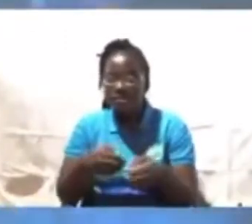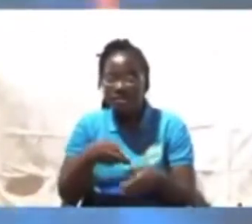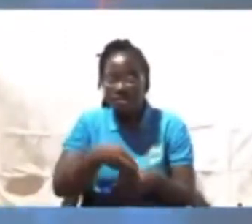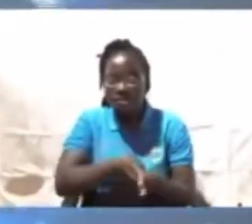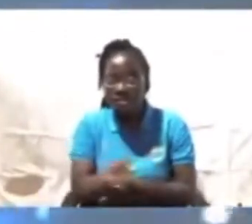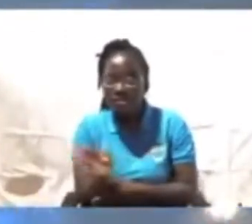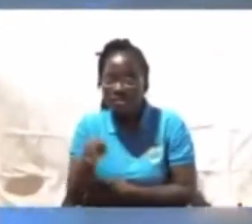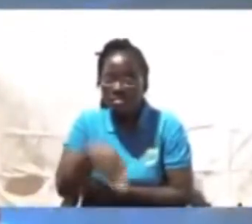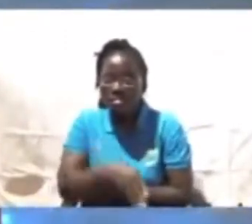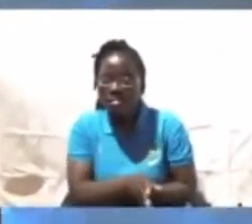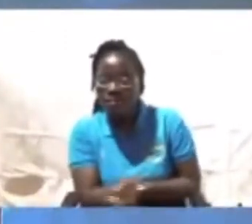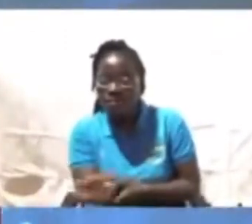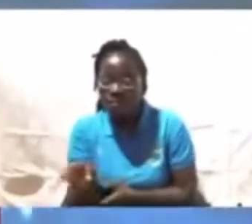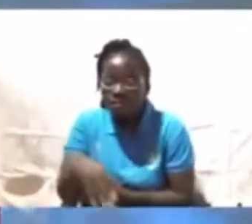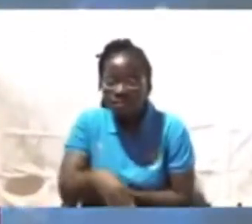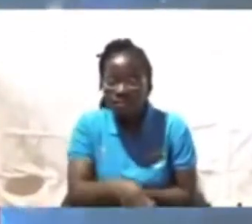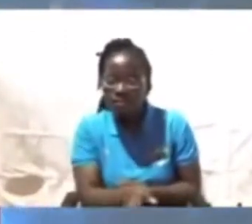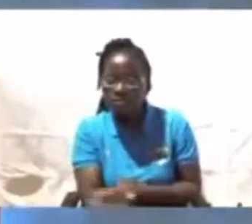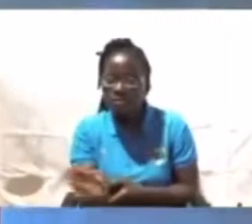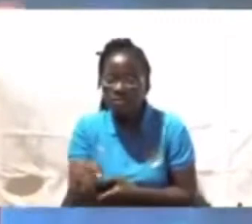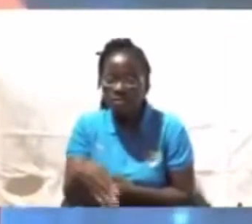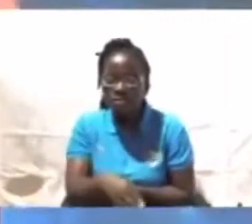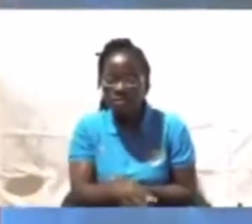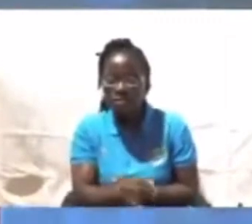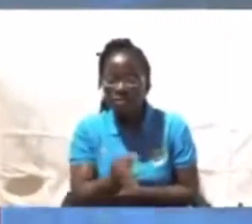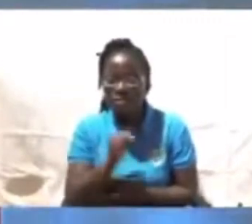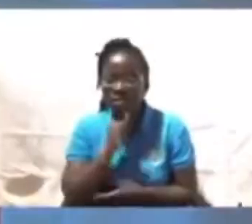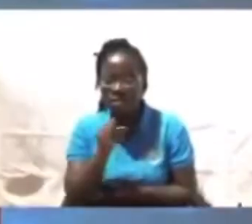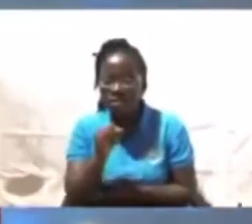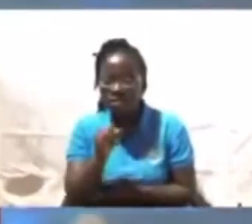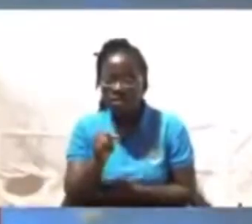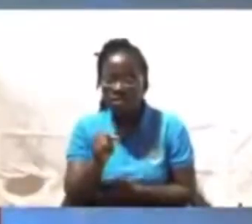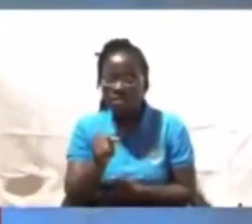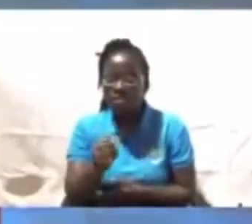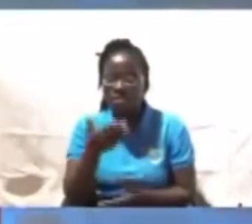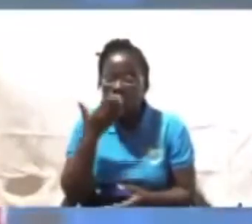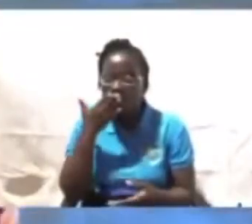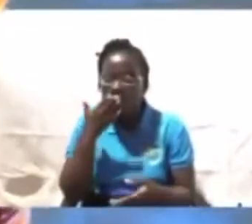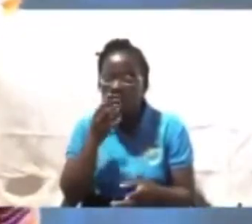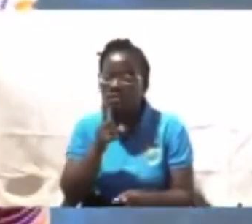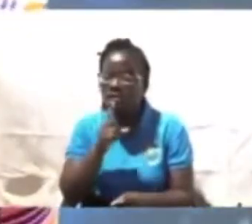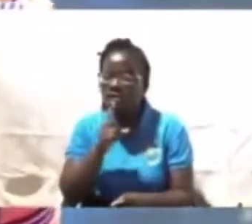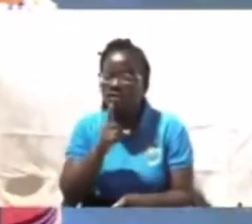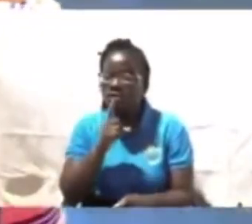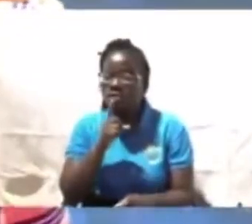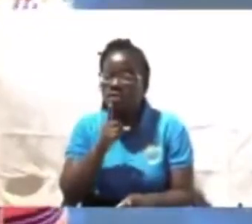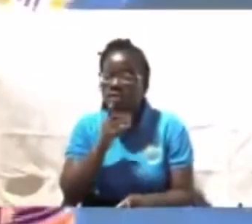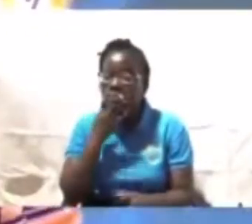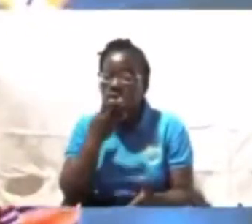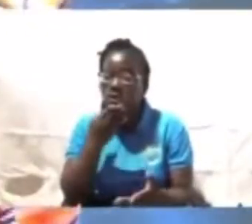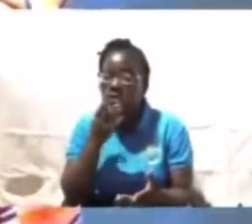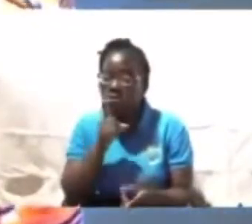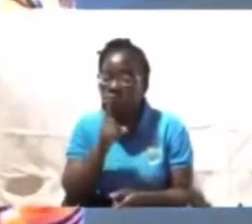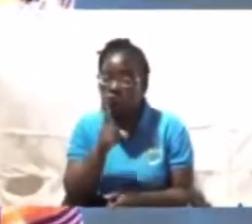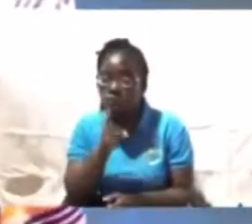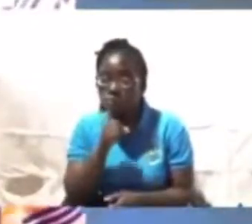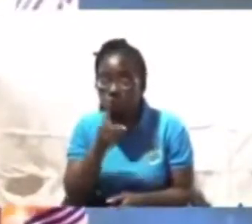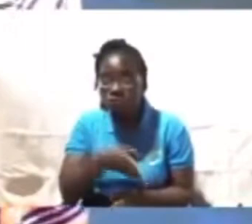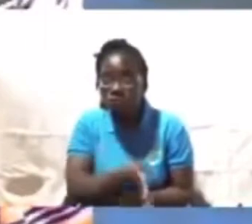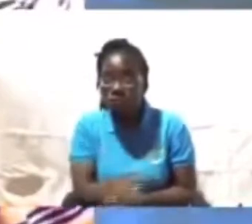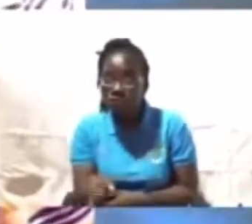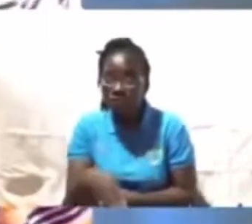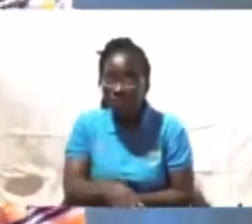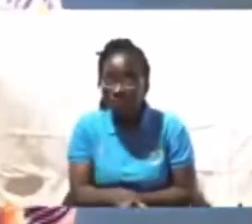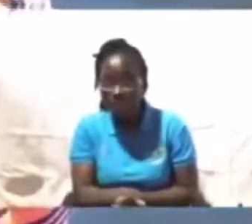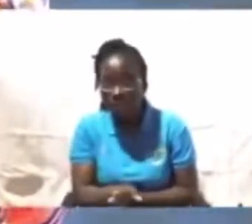ena mi bompa ye mi di petro ogoso na ma hye no ana meka akyere nse kwakyere no ne wasoma o se